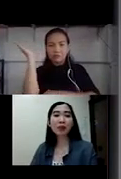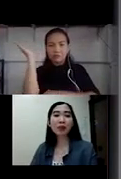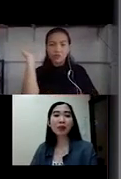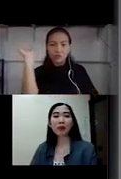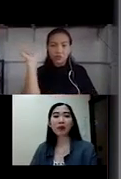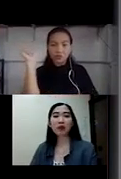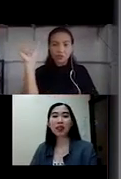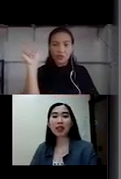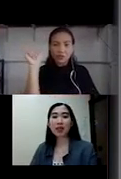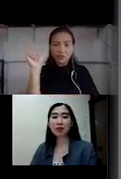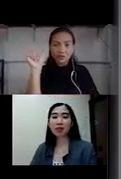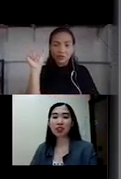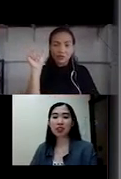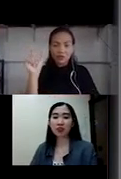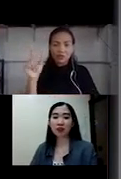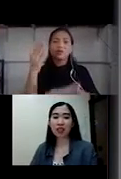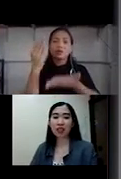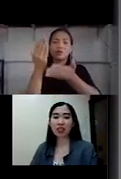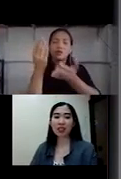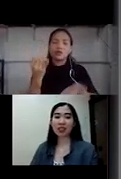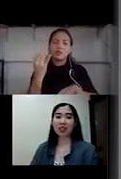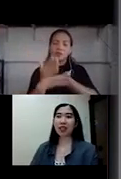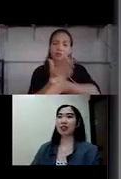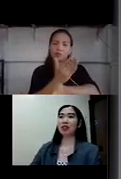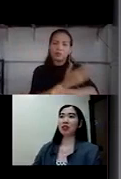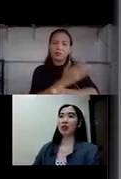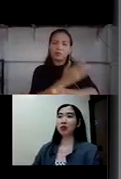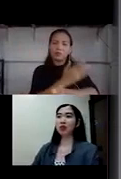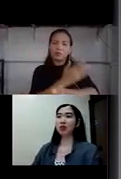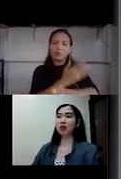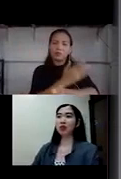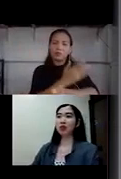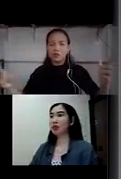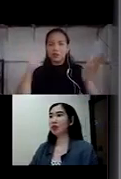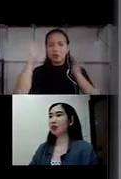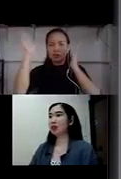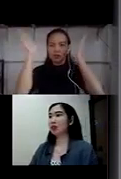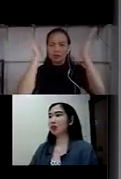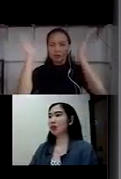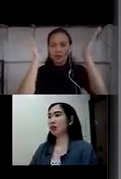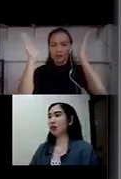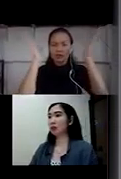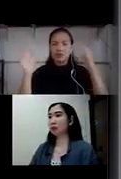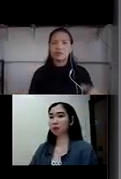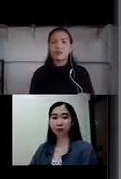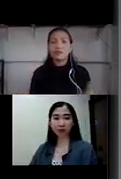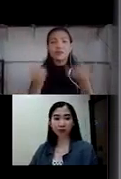topic is to improve the library services. And so today,